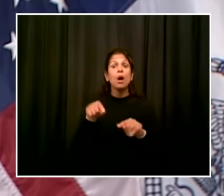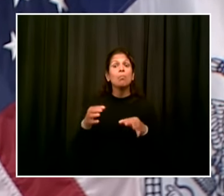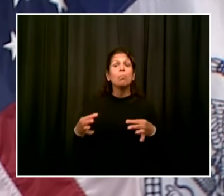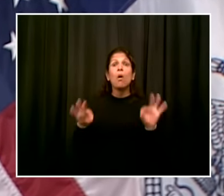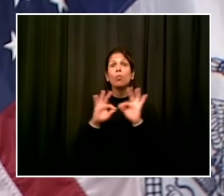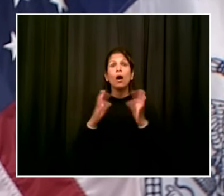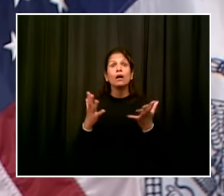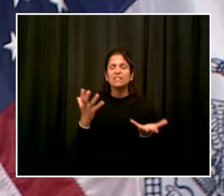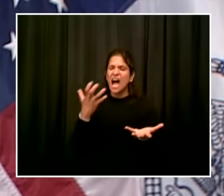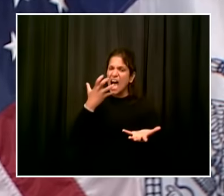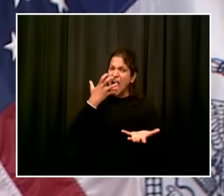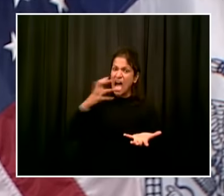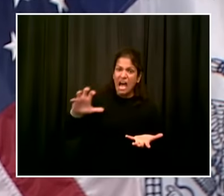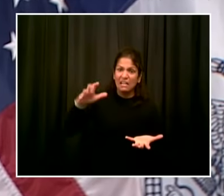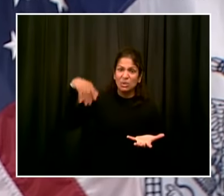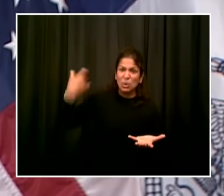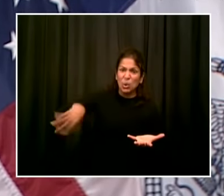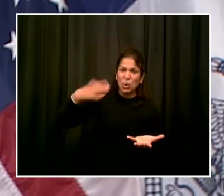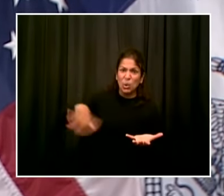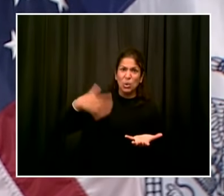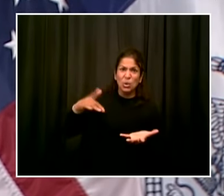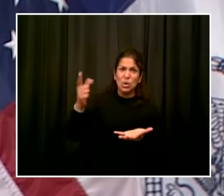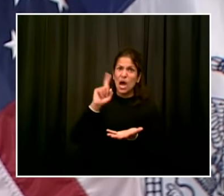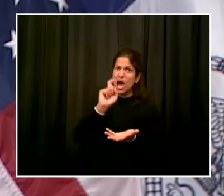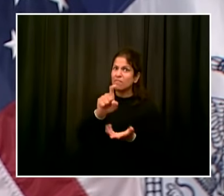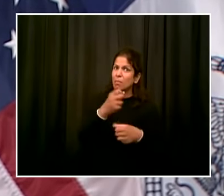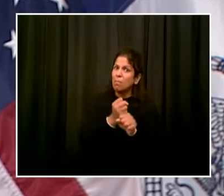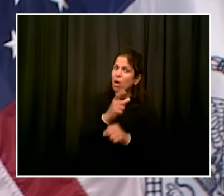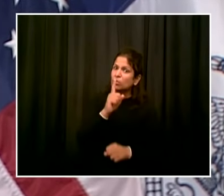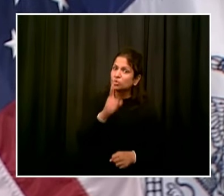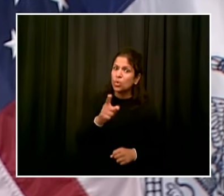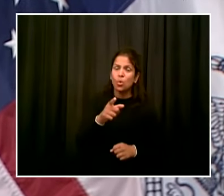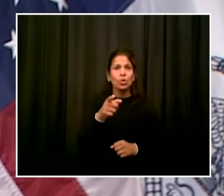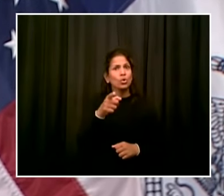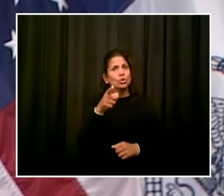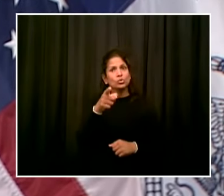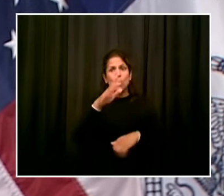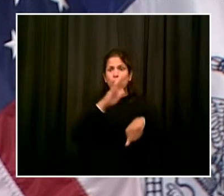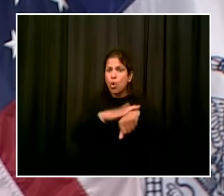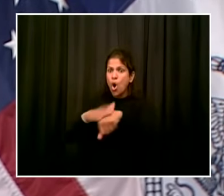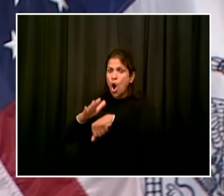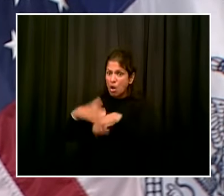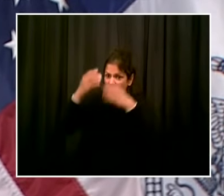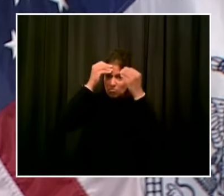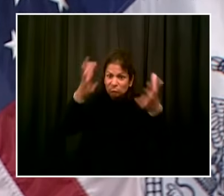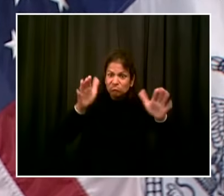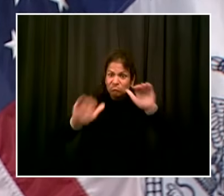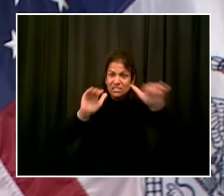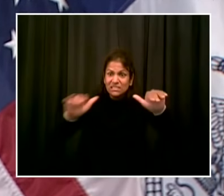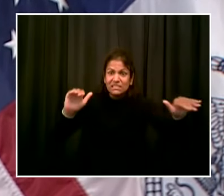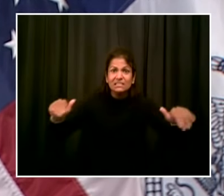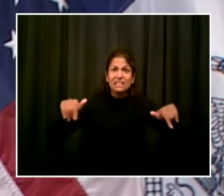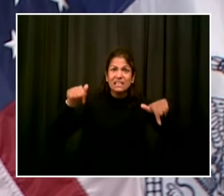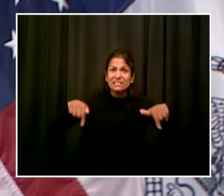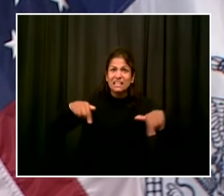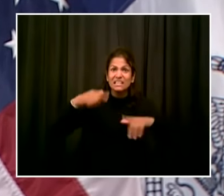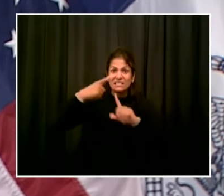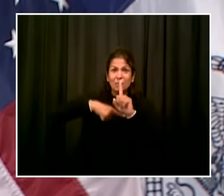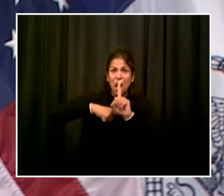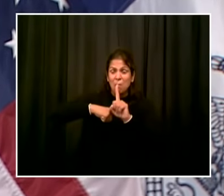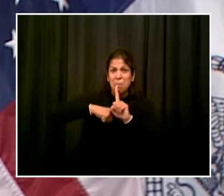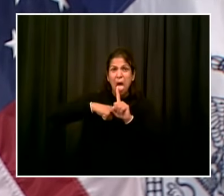as 100 degrees. Please, everyone take this seriously. Look out for your family, look out for